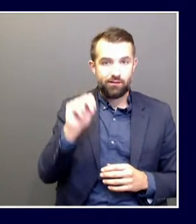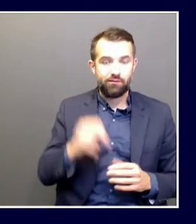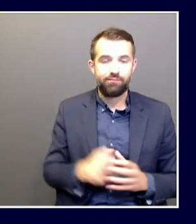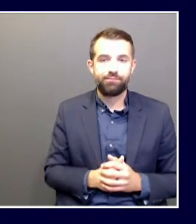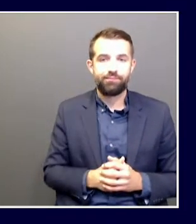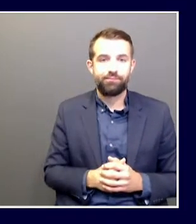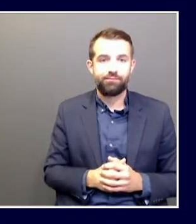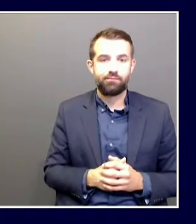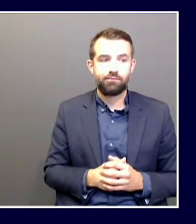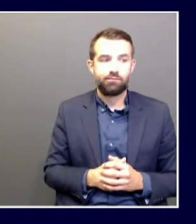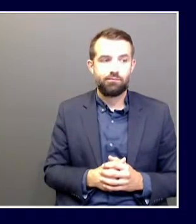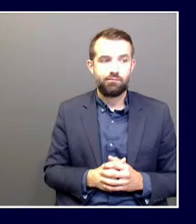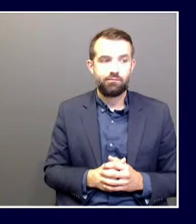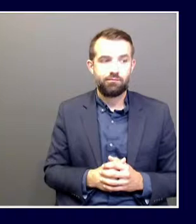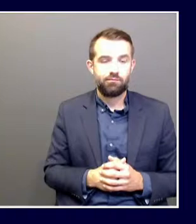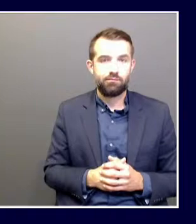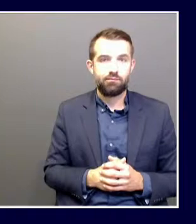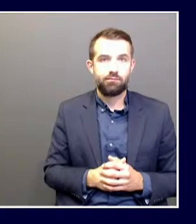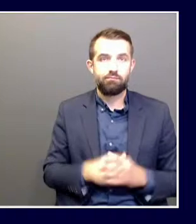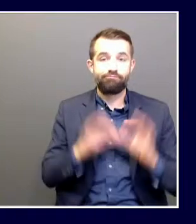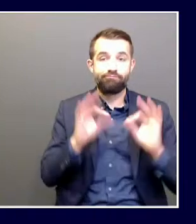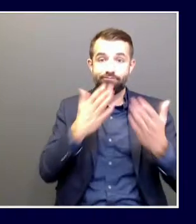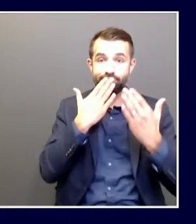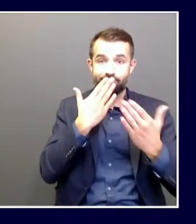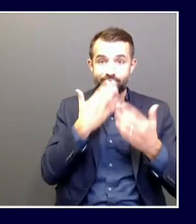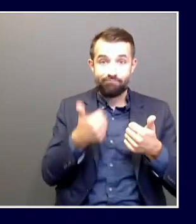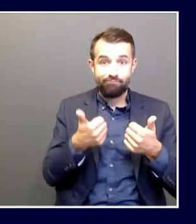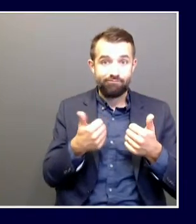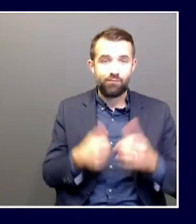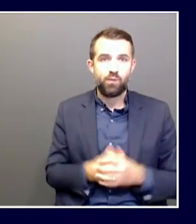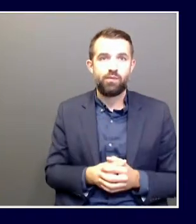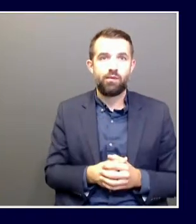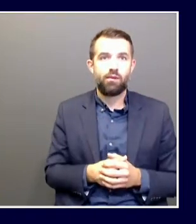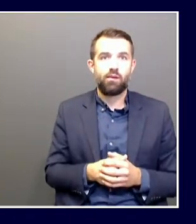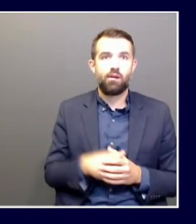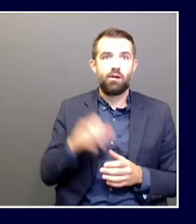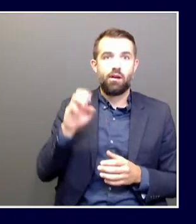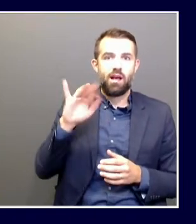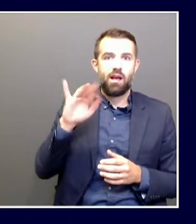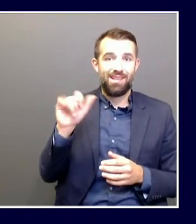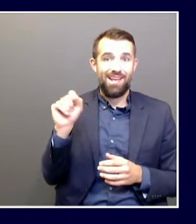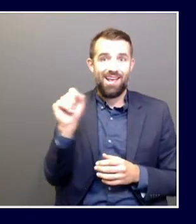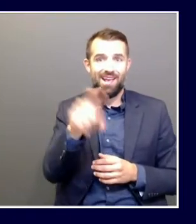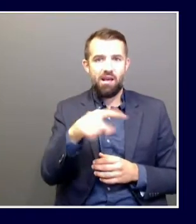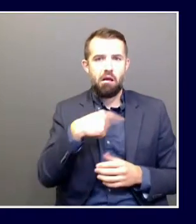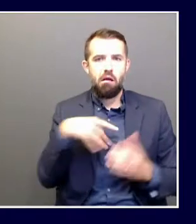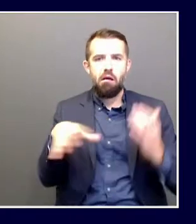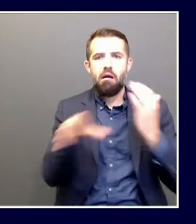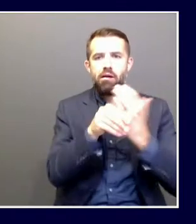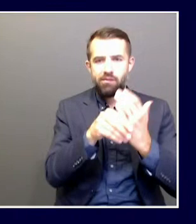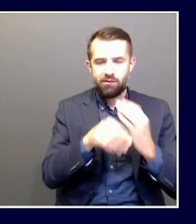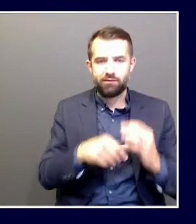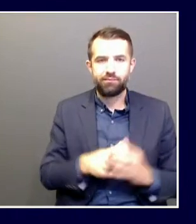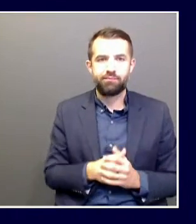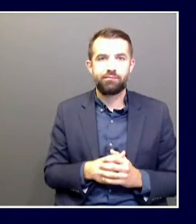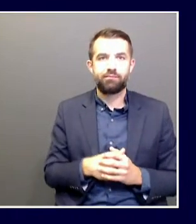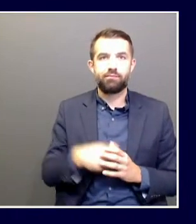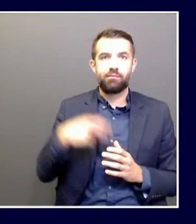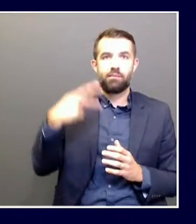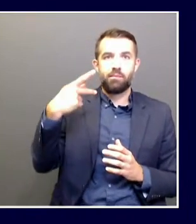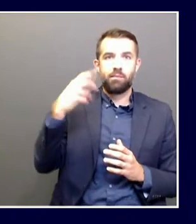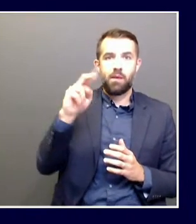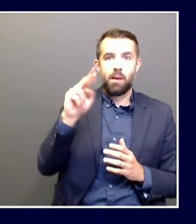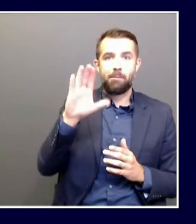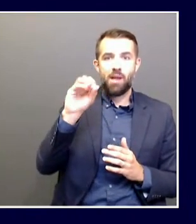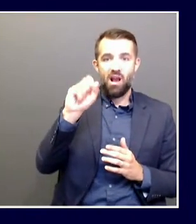Thank you, Dr. Shah. So similar to, I believe, Emily's question about Franklin County, I would ask you about Penobscot County and what you're